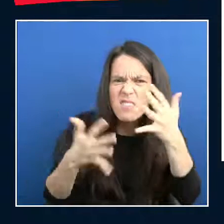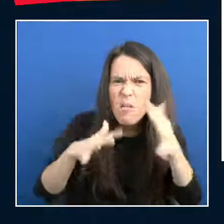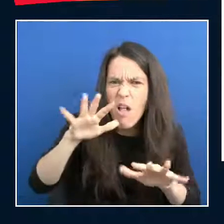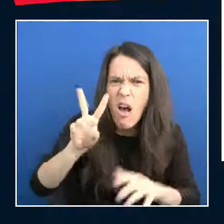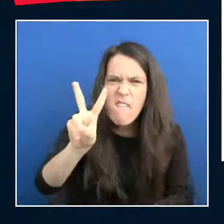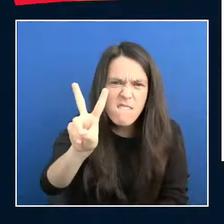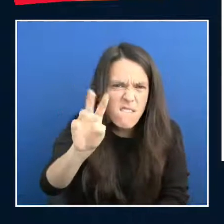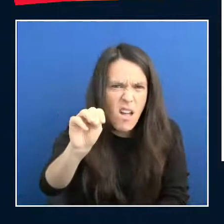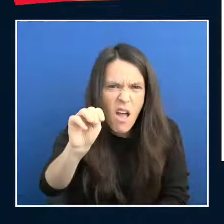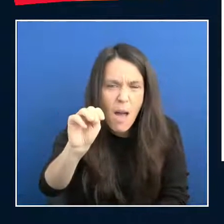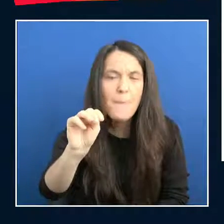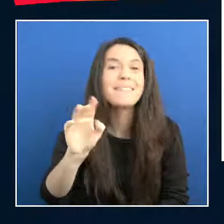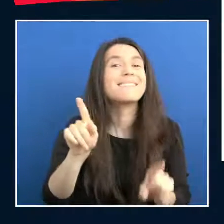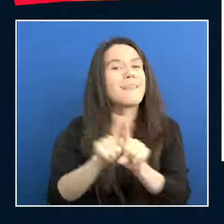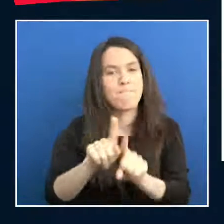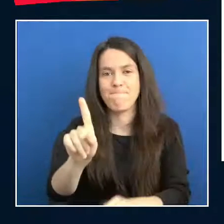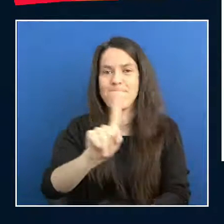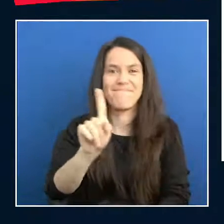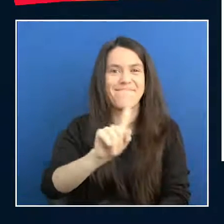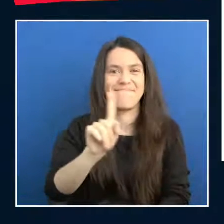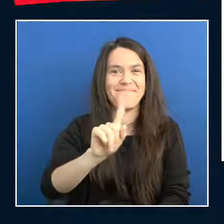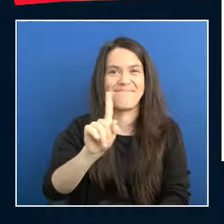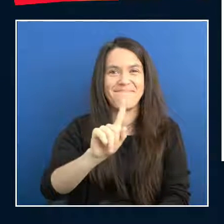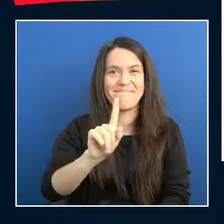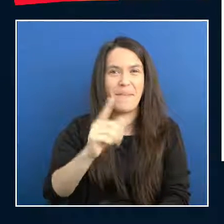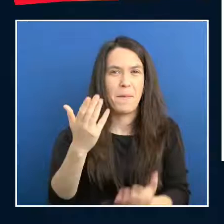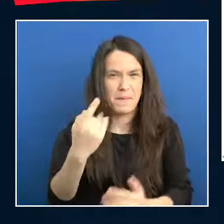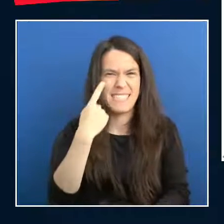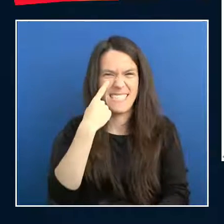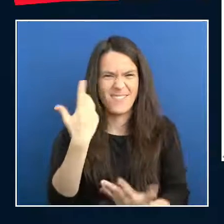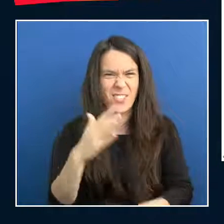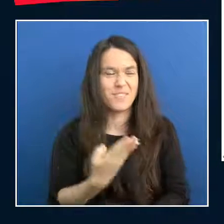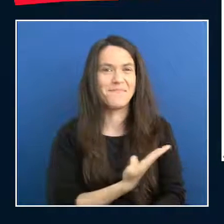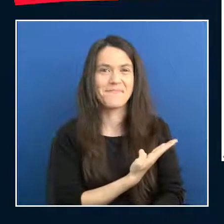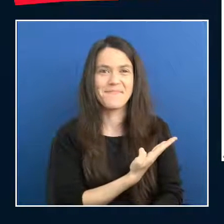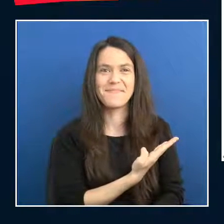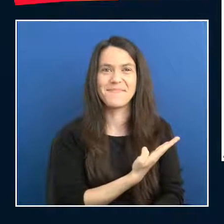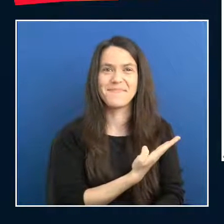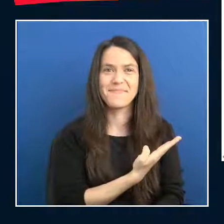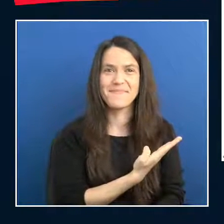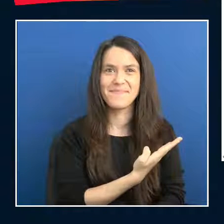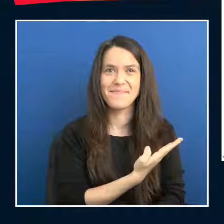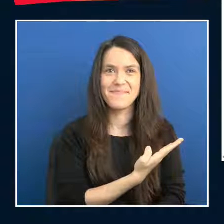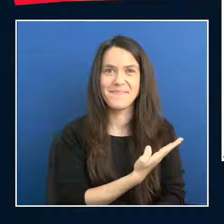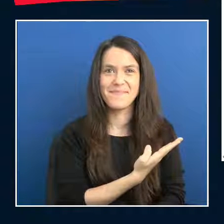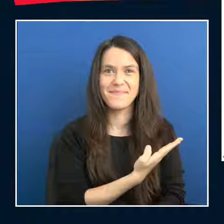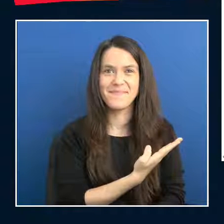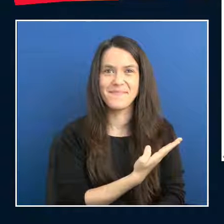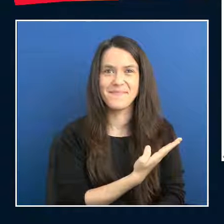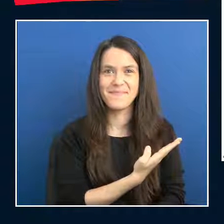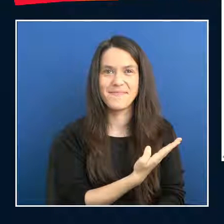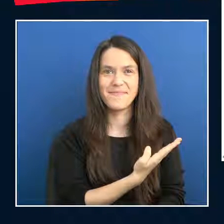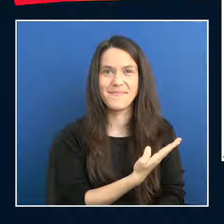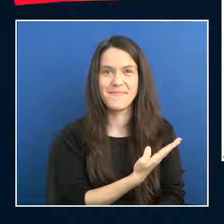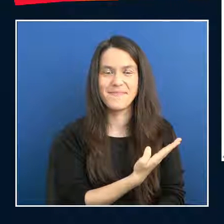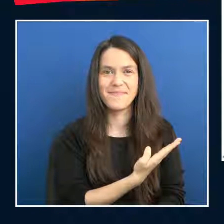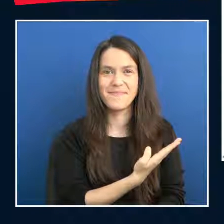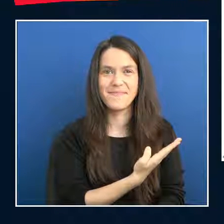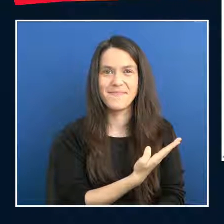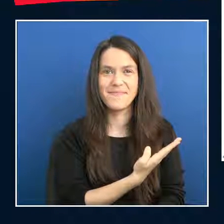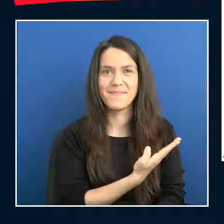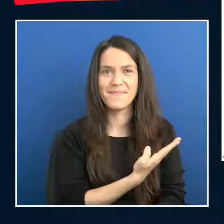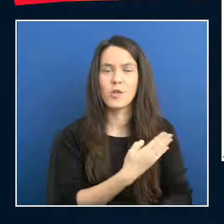look, you probably already saw this picture somewhere. So we have the infrastructure as base for both of the